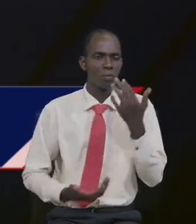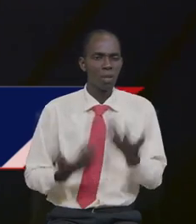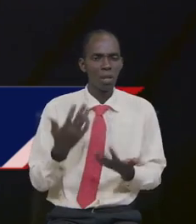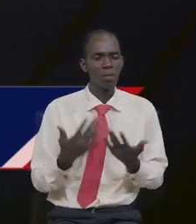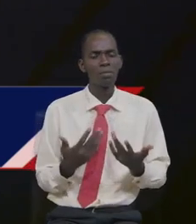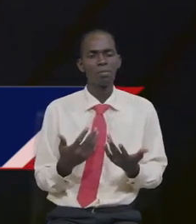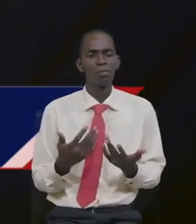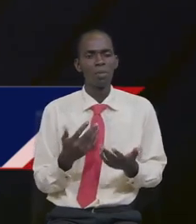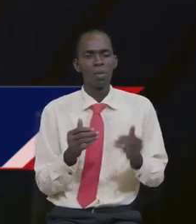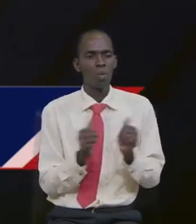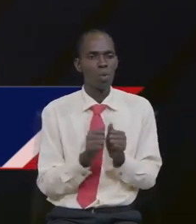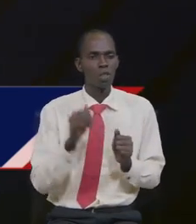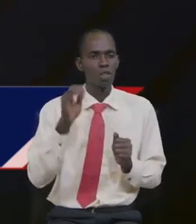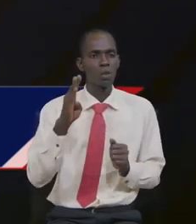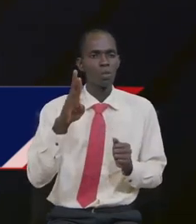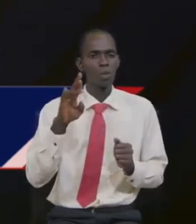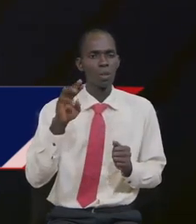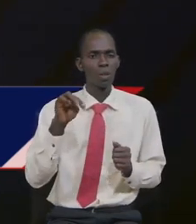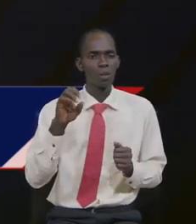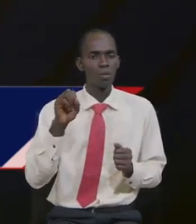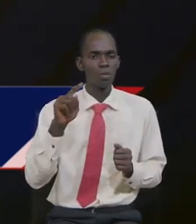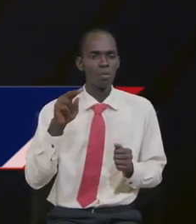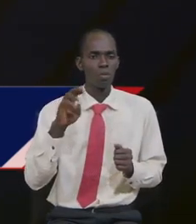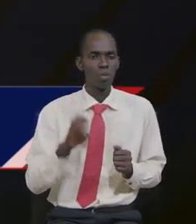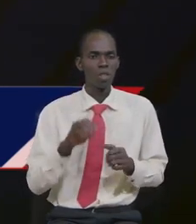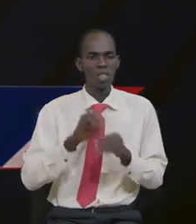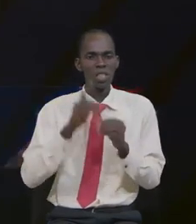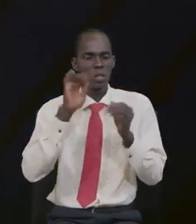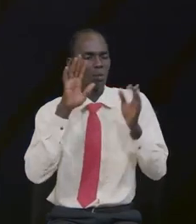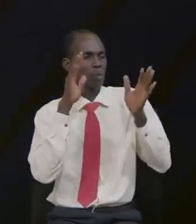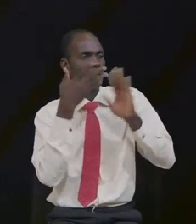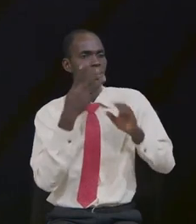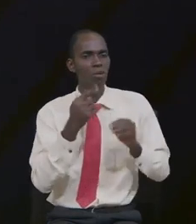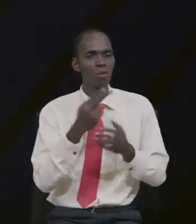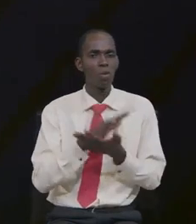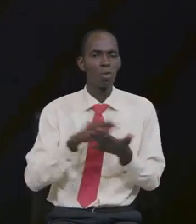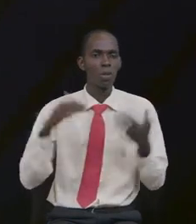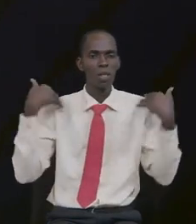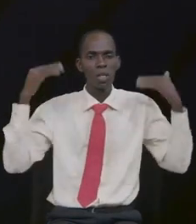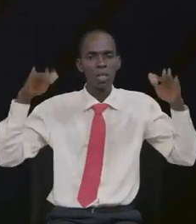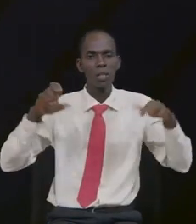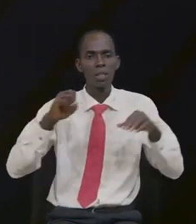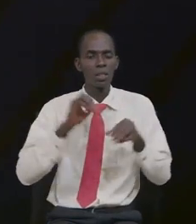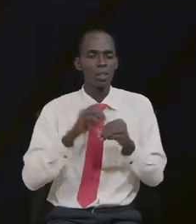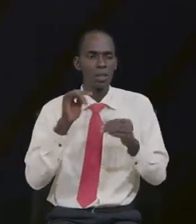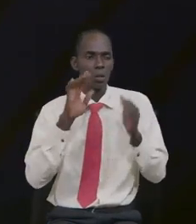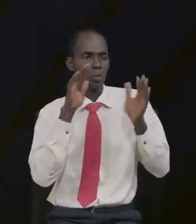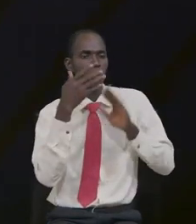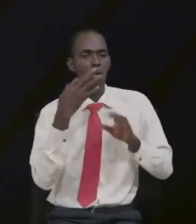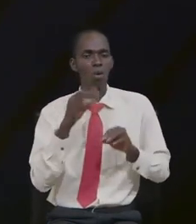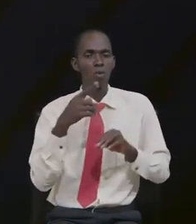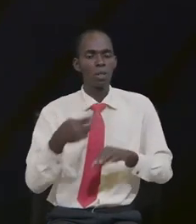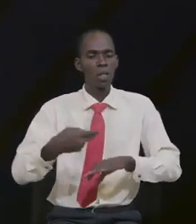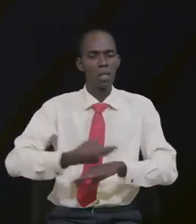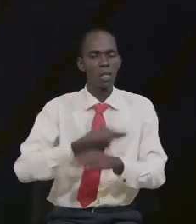brimstone, in the presence of the holy angels and in the presence of the Lamb. Then in